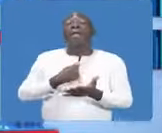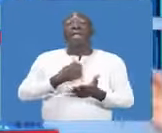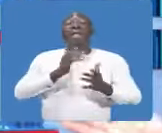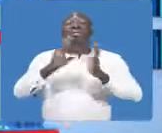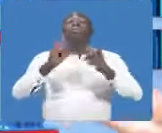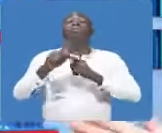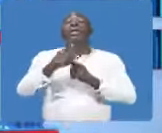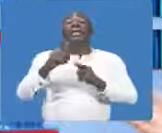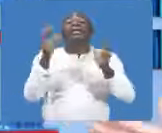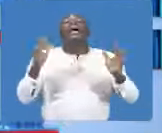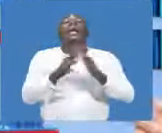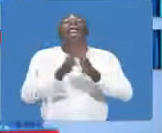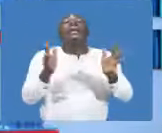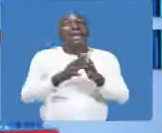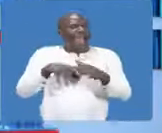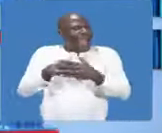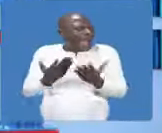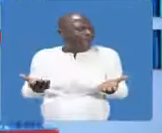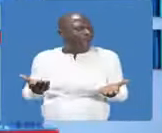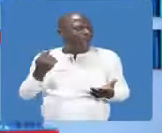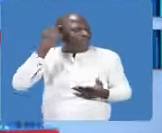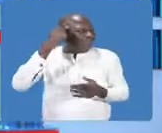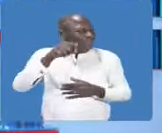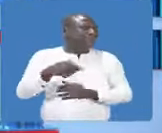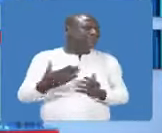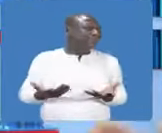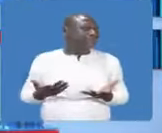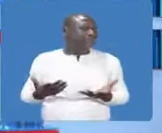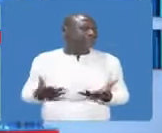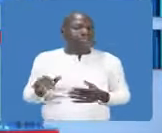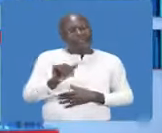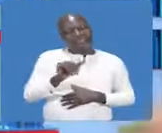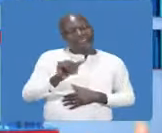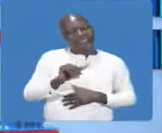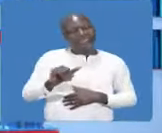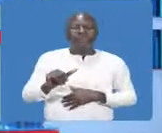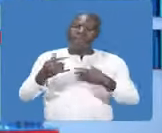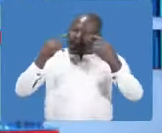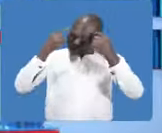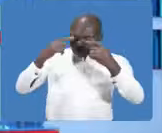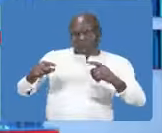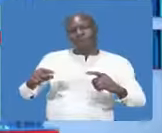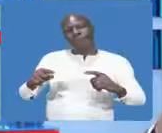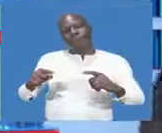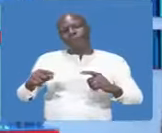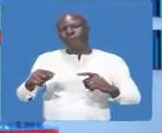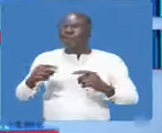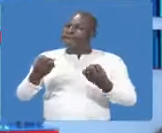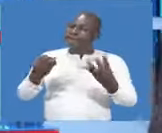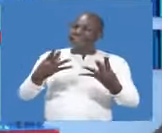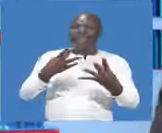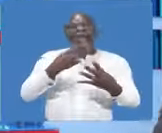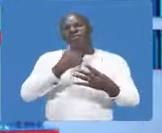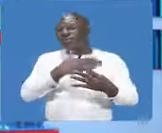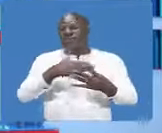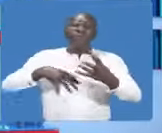me kasa o kasa nyana na obo won sebo a wo hwa adwe be na magan ma wo sa pepe pa na tie enti asofo a mu